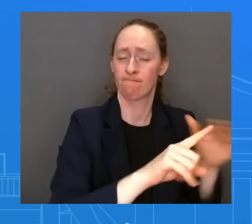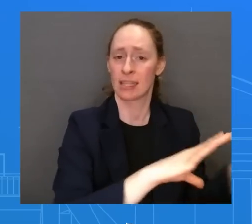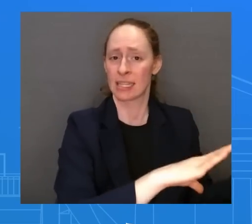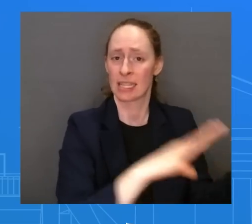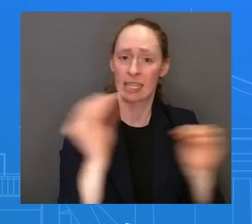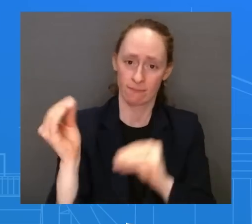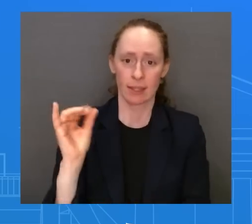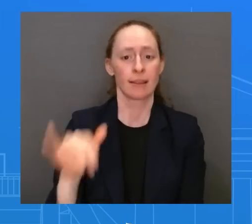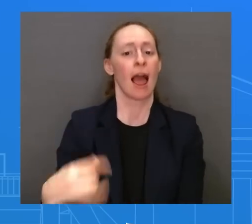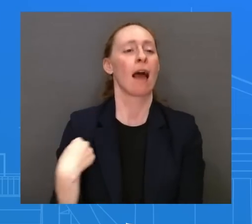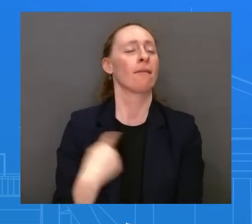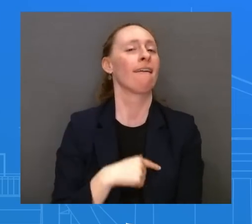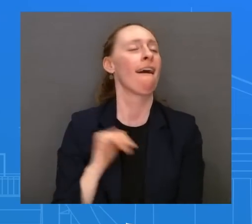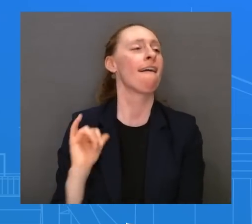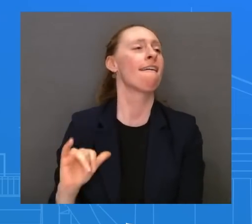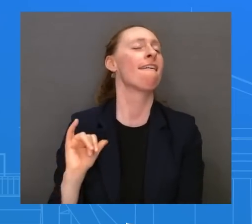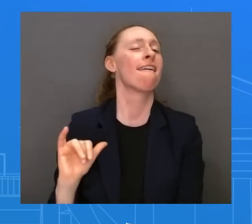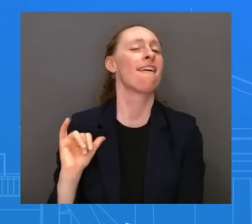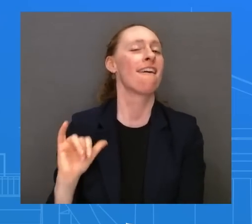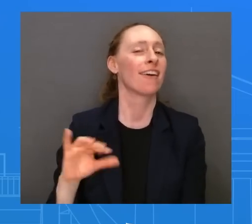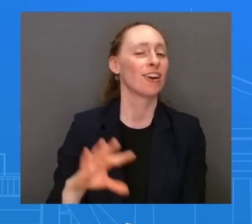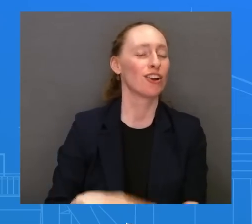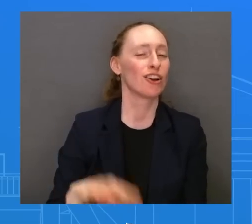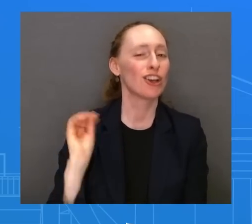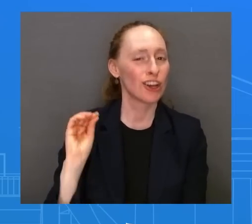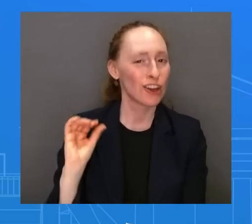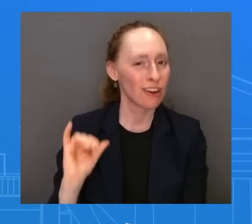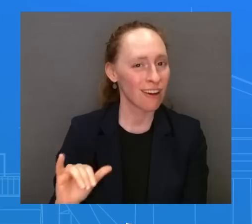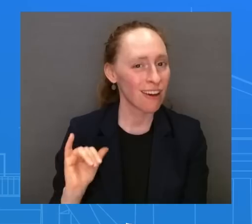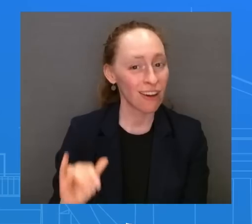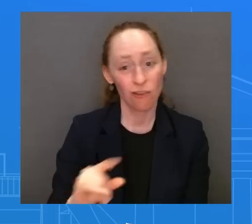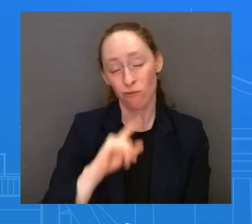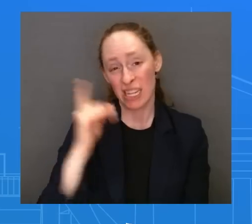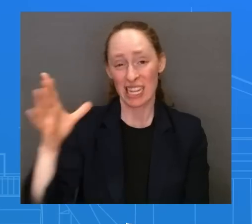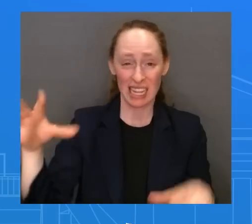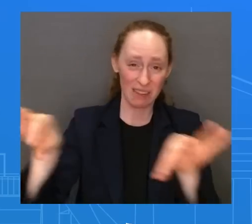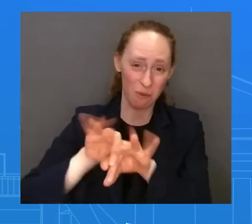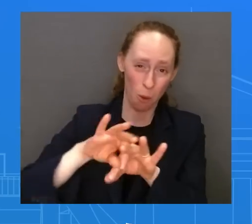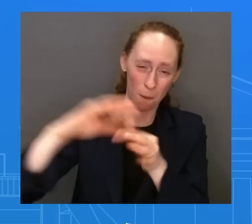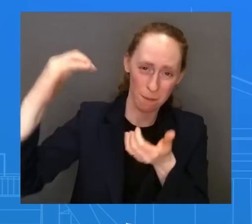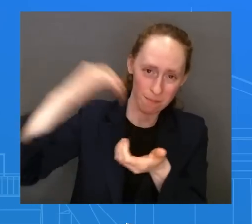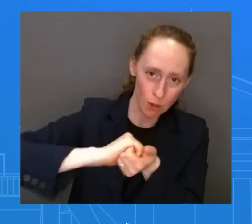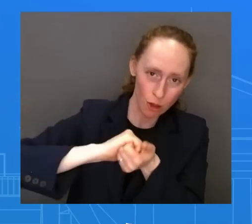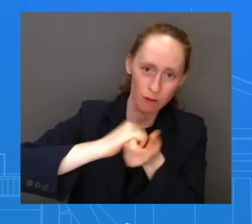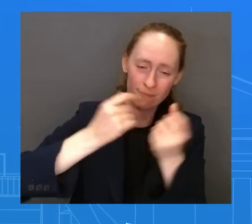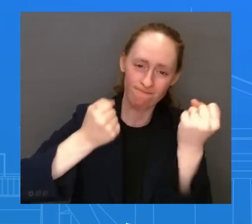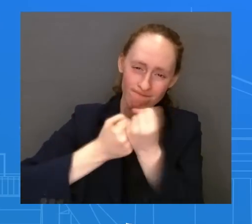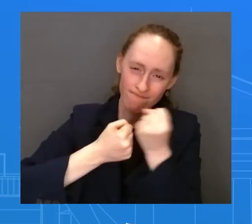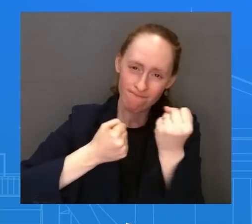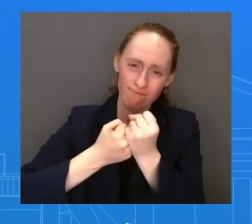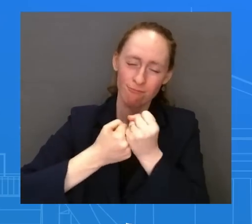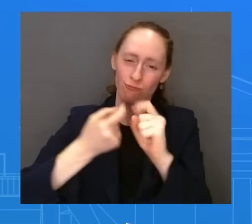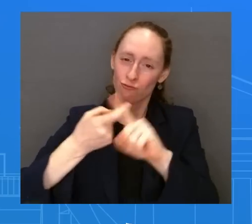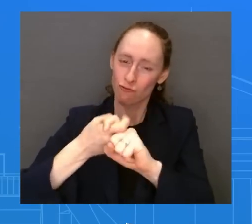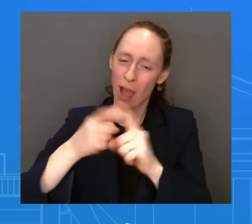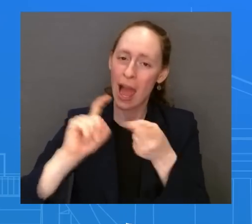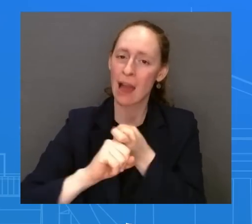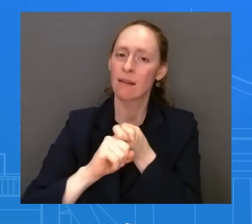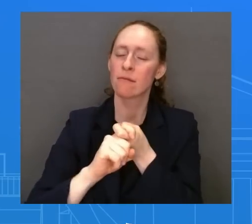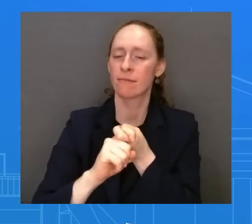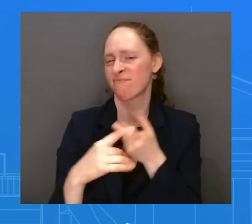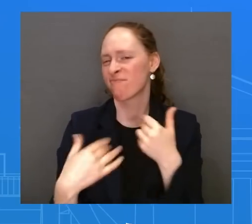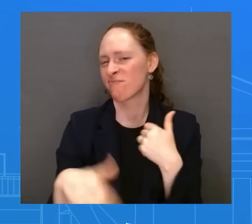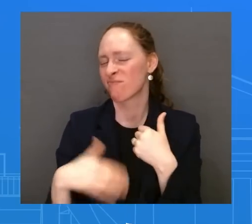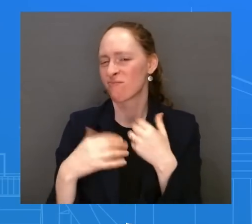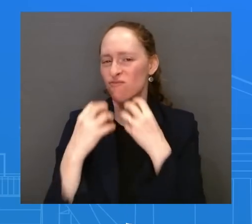the power of allies partners and Friends now we know we need more help which is why we urge Congress to